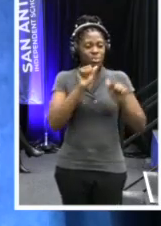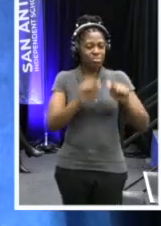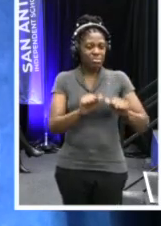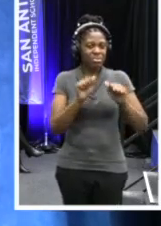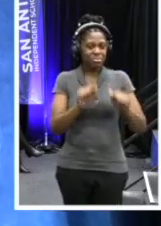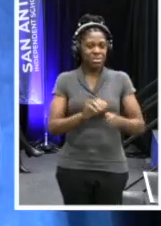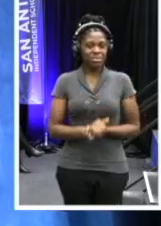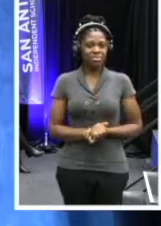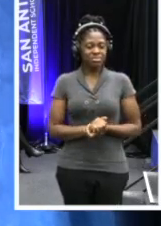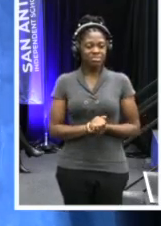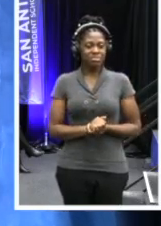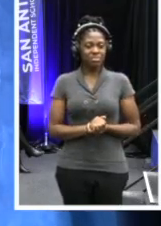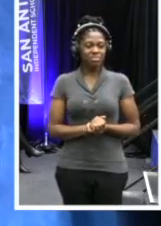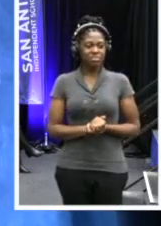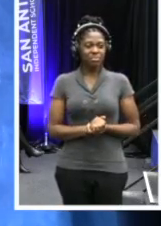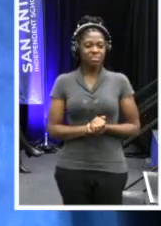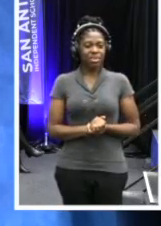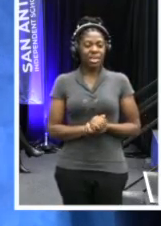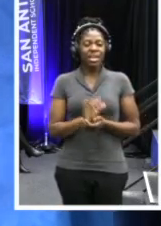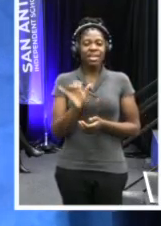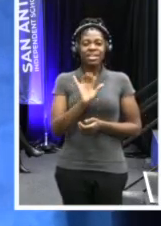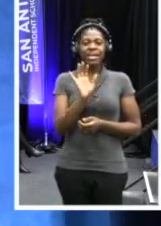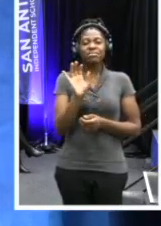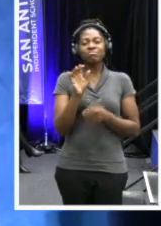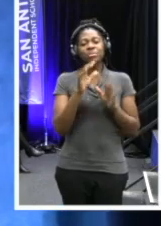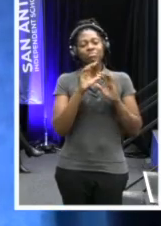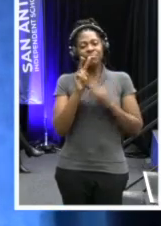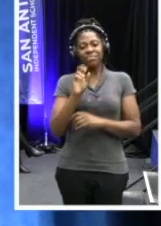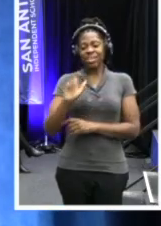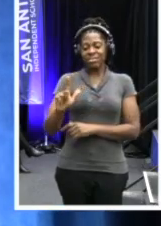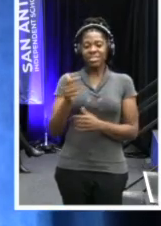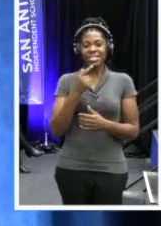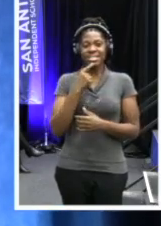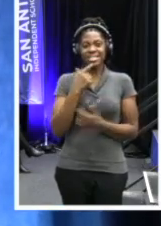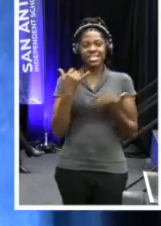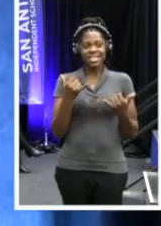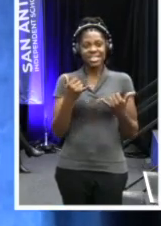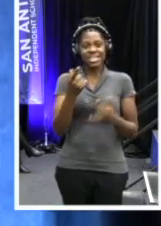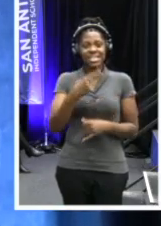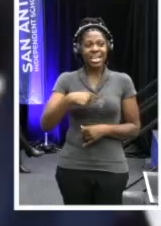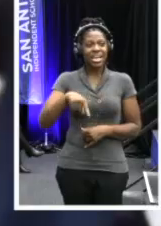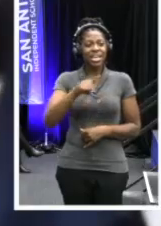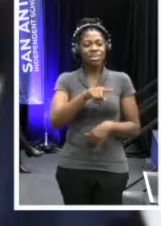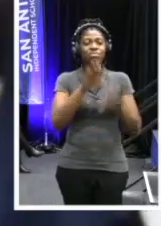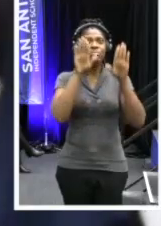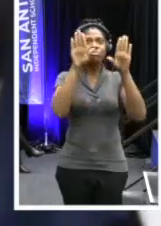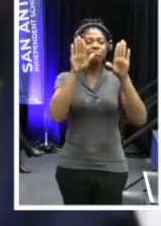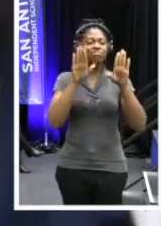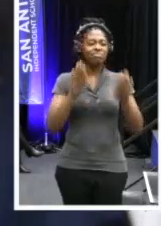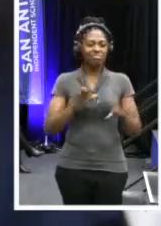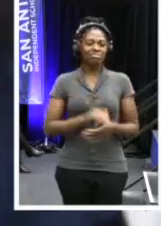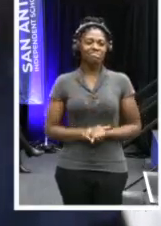your classmates so eloquently laid out here this afternoon, you all are exceptional.